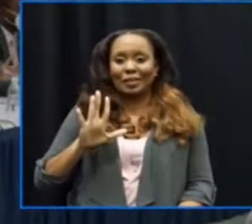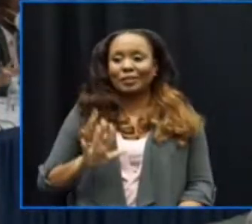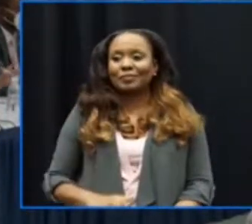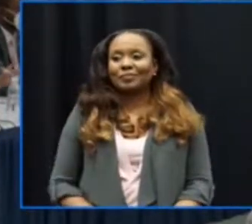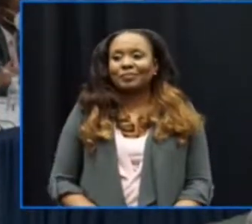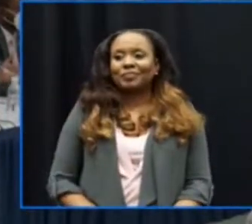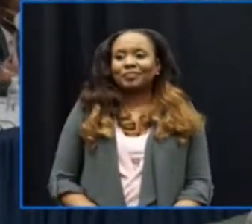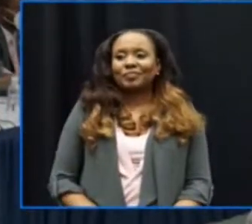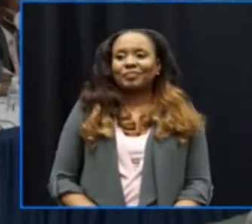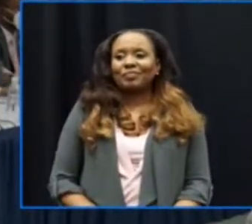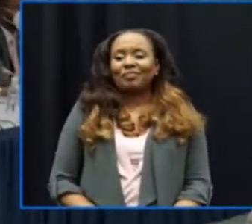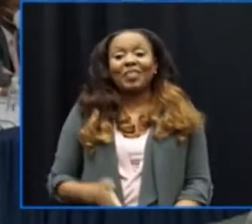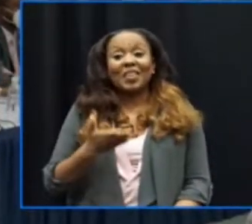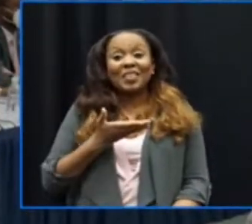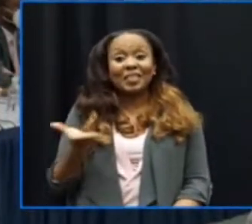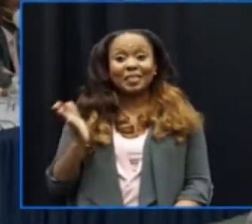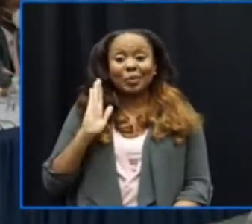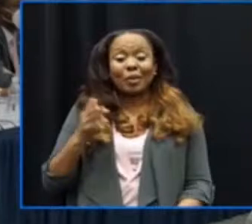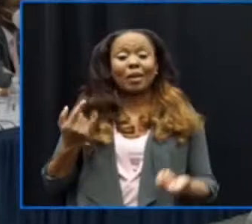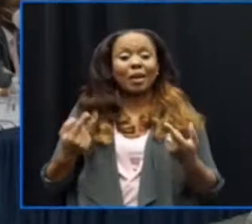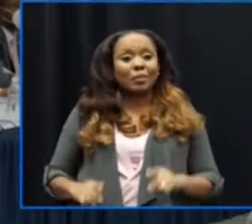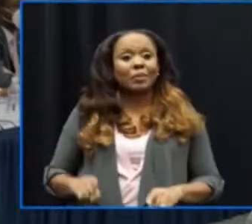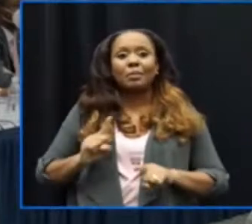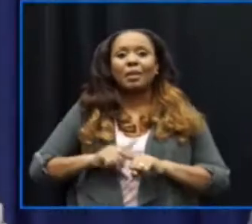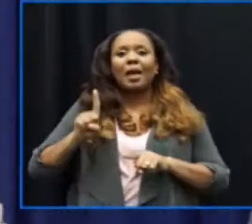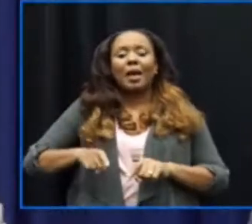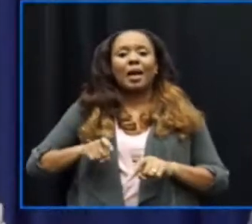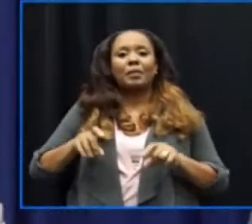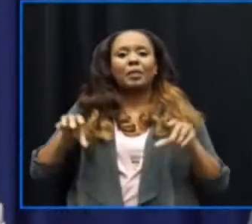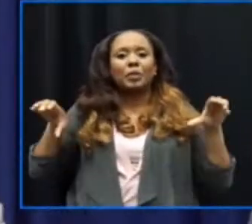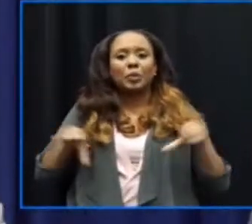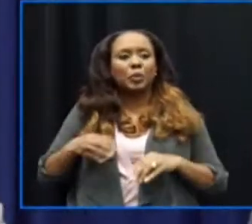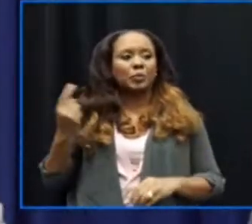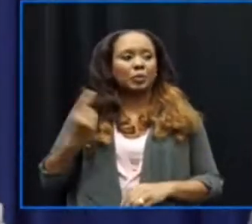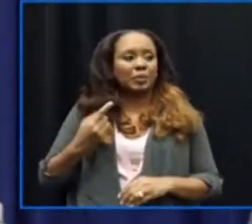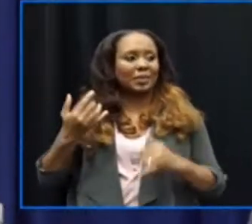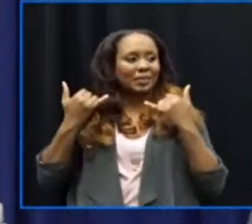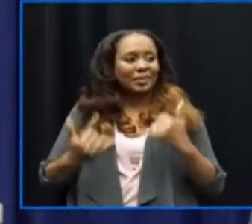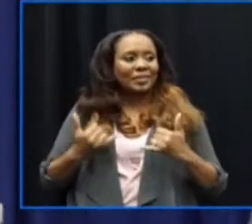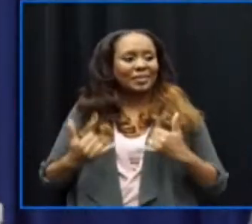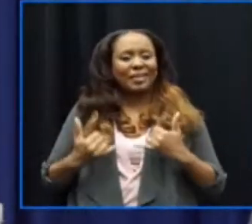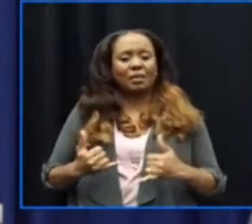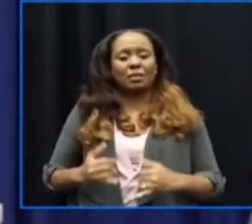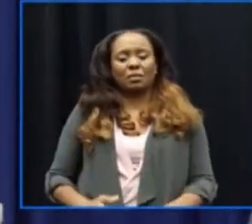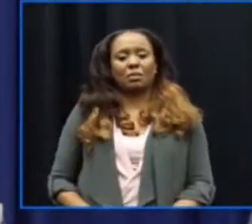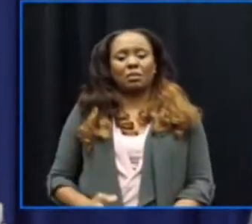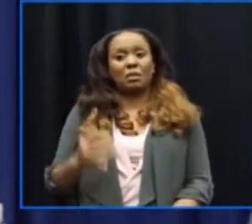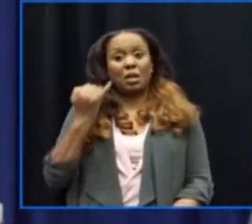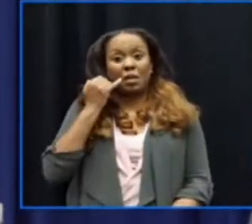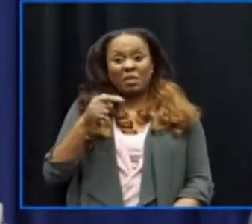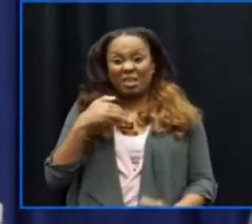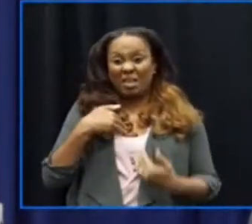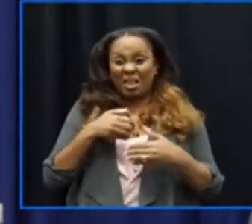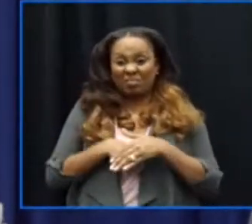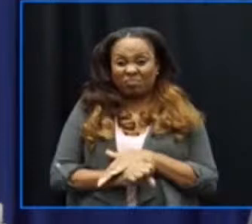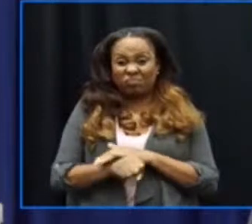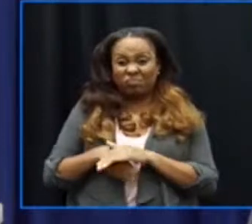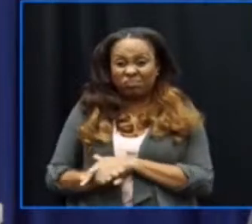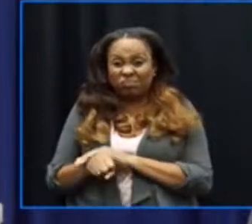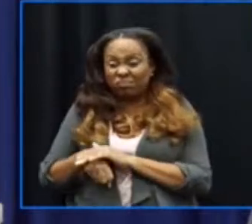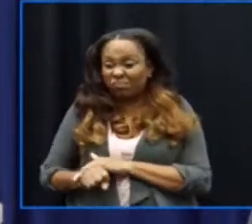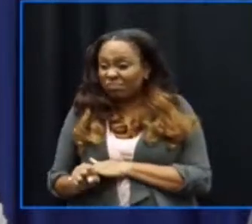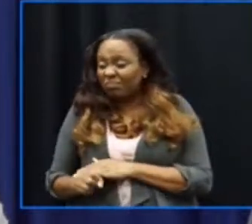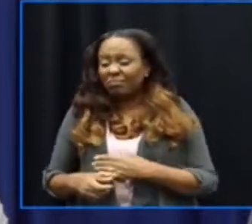things will happen. But we have to do something about it now, because simply having children will not be